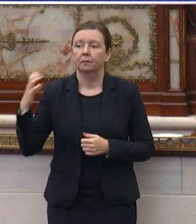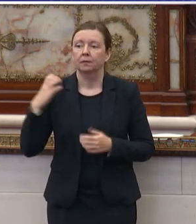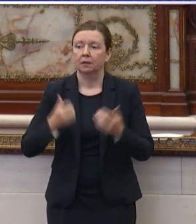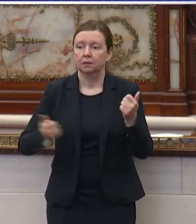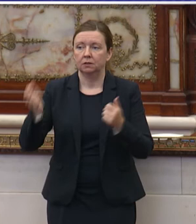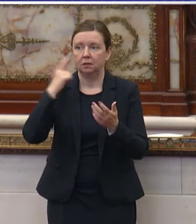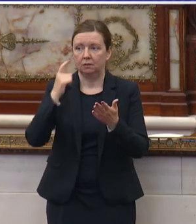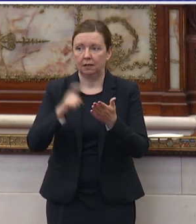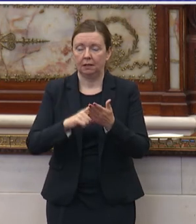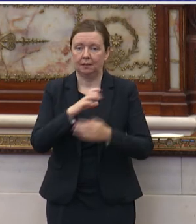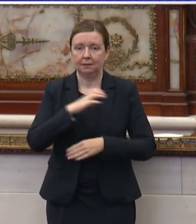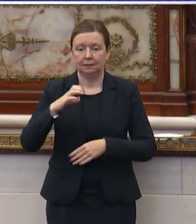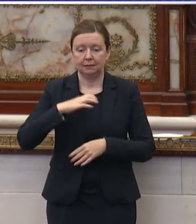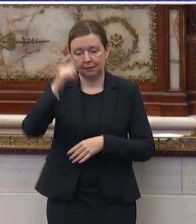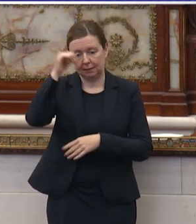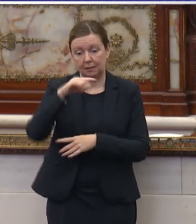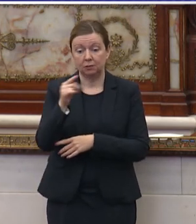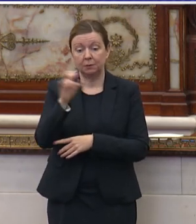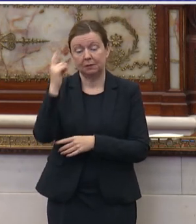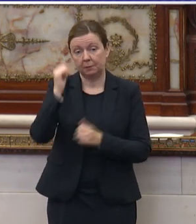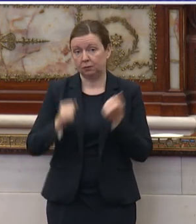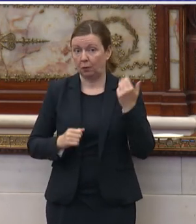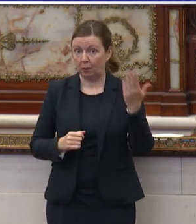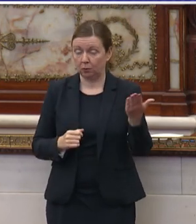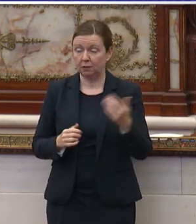Chair recognizes Councilman Thomas for a motion.